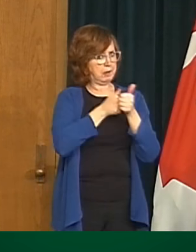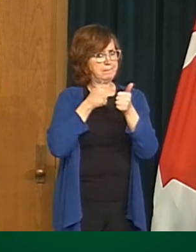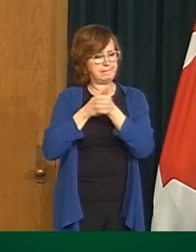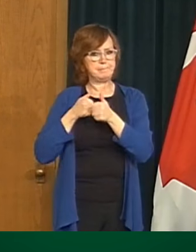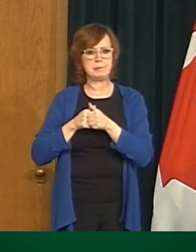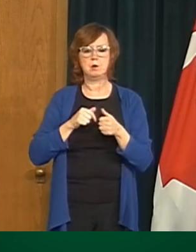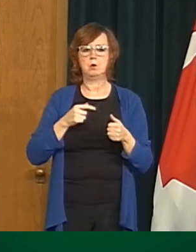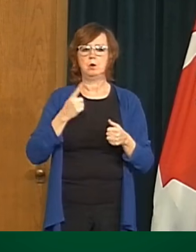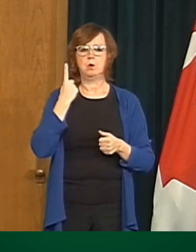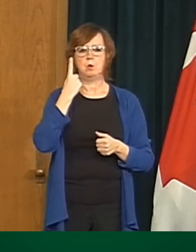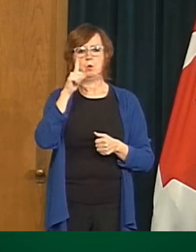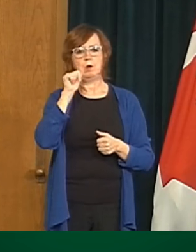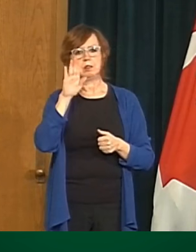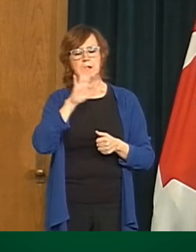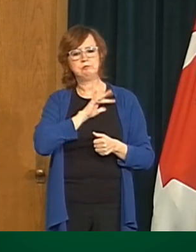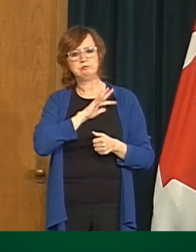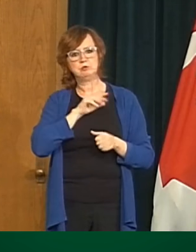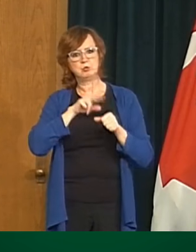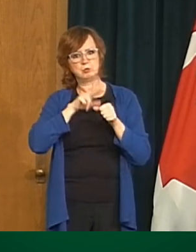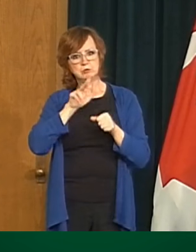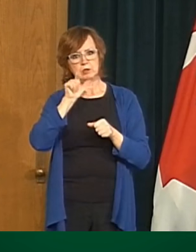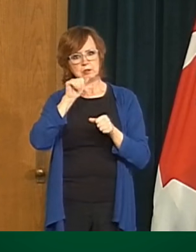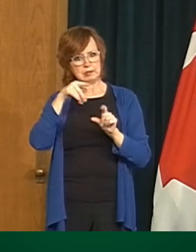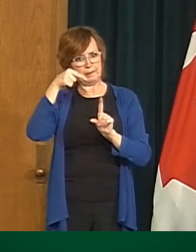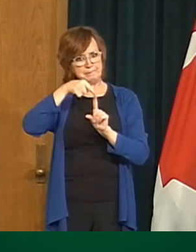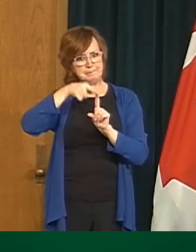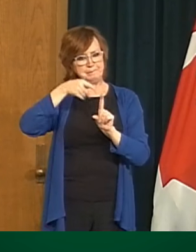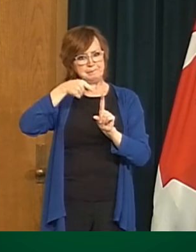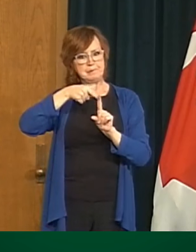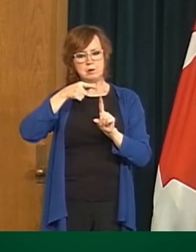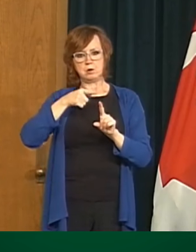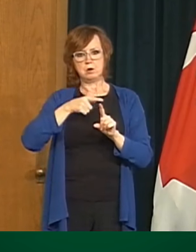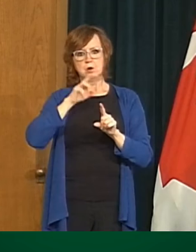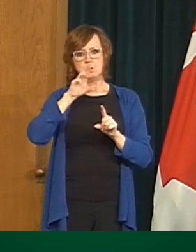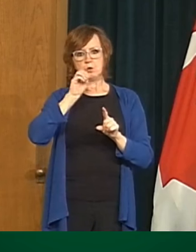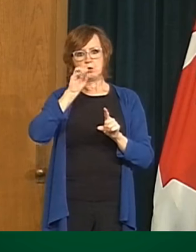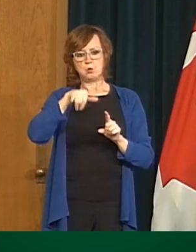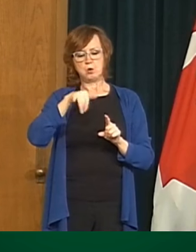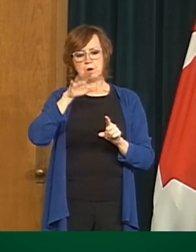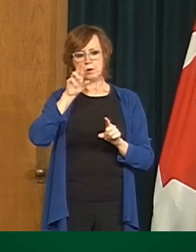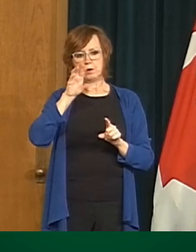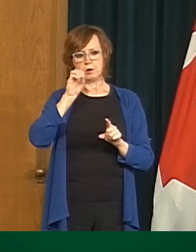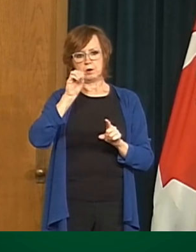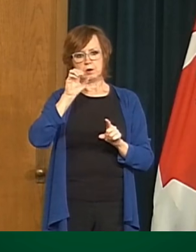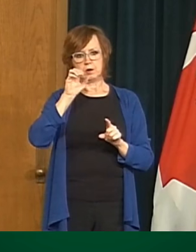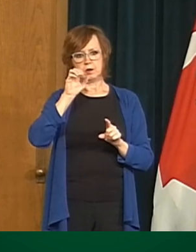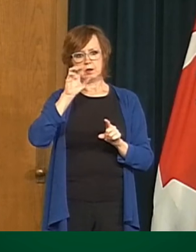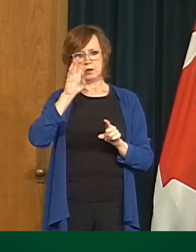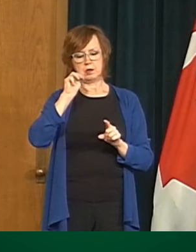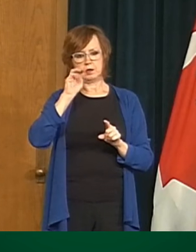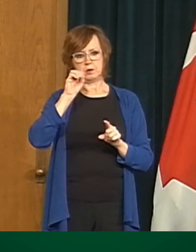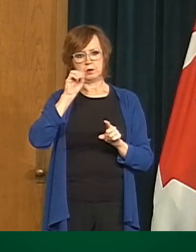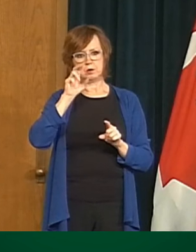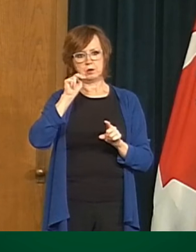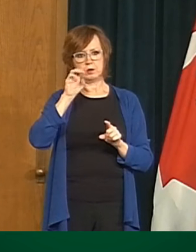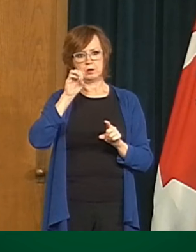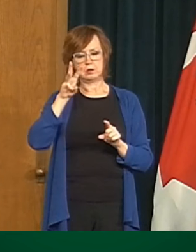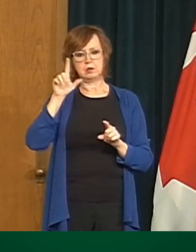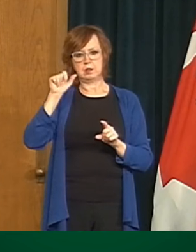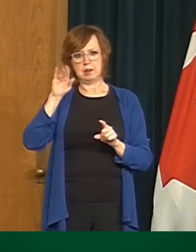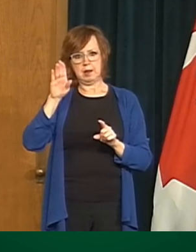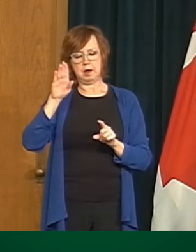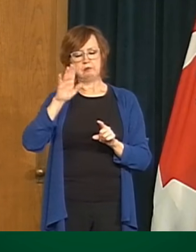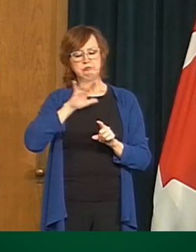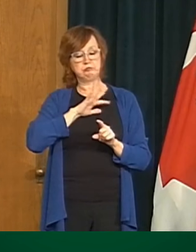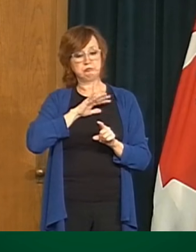which has been certified by the National Public Health Lab to verify tests very early on in our journey. But to the Premier's point around the Gen